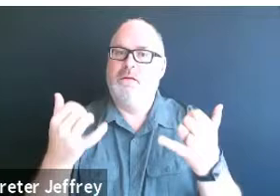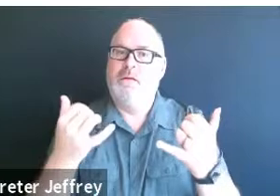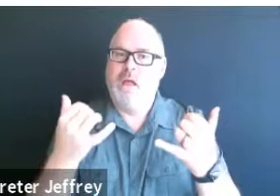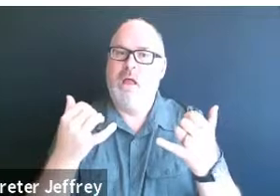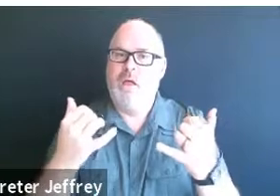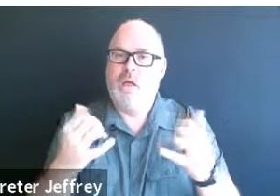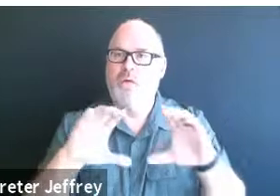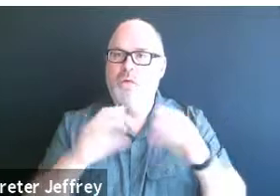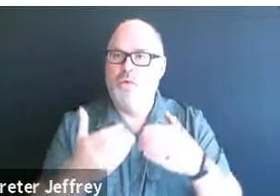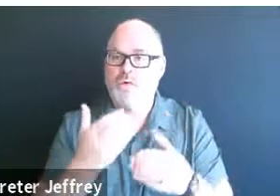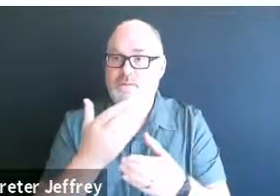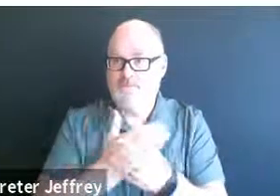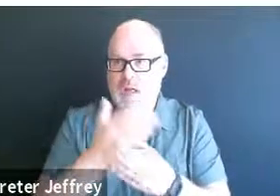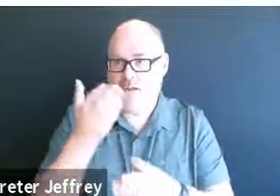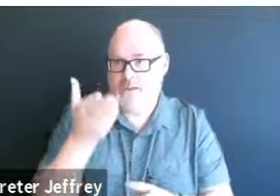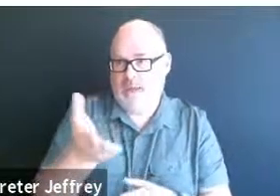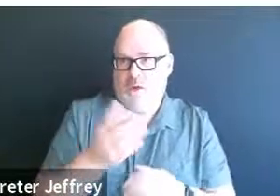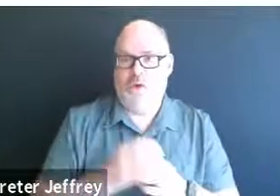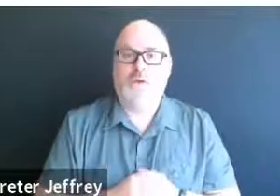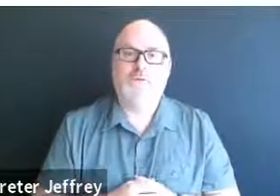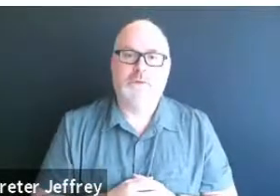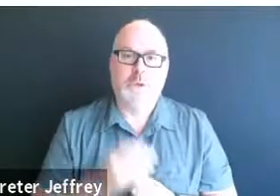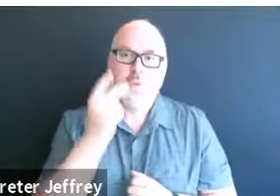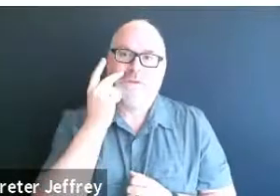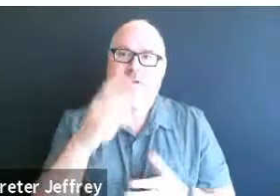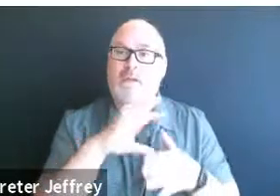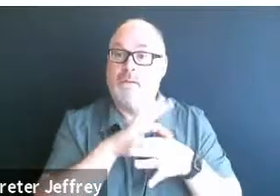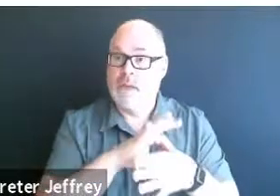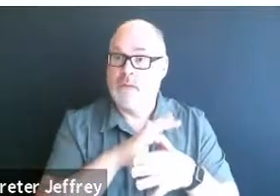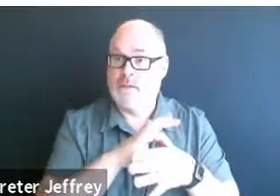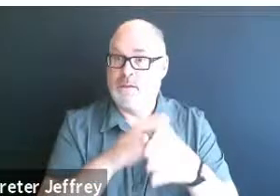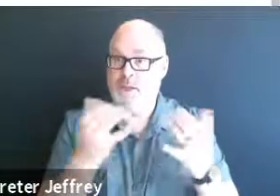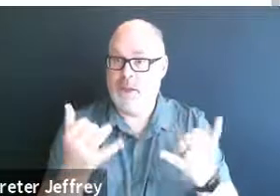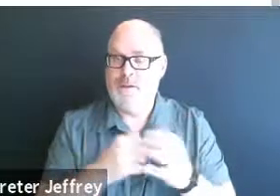files, and they will see the content,